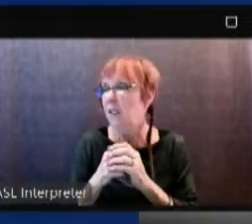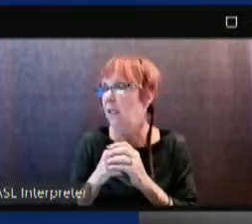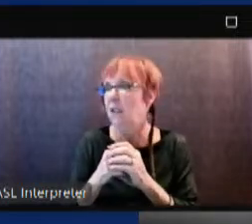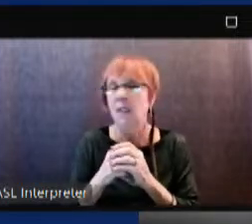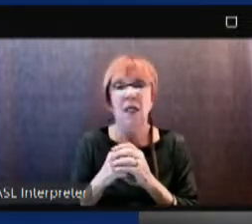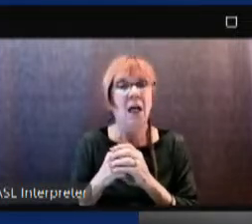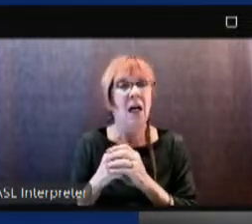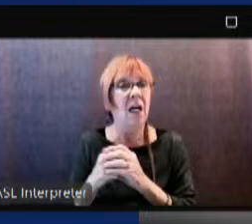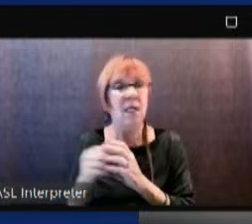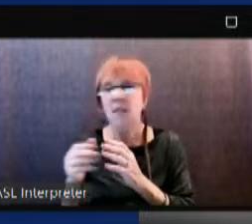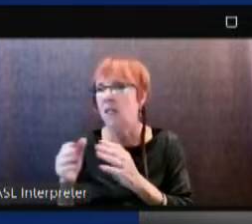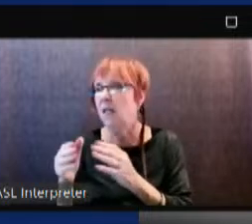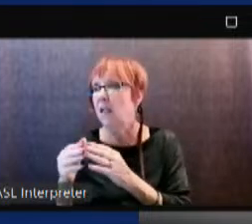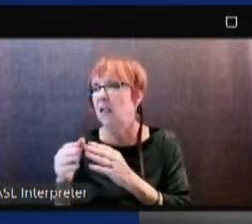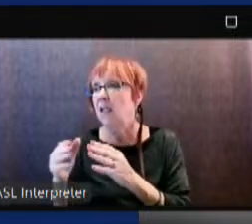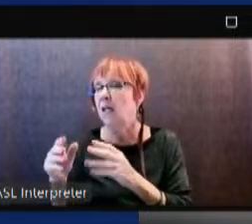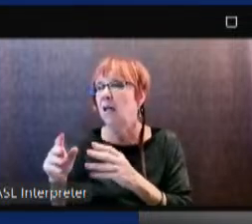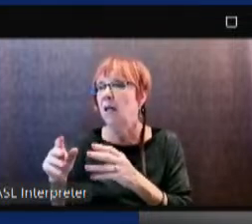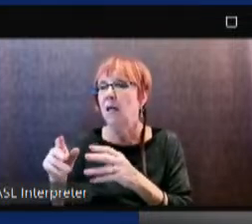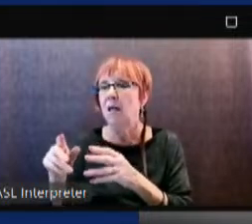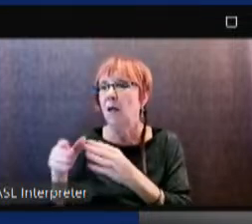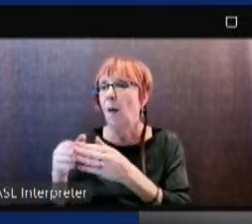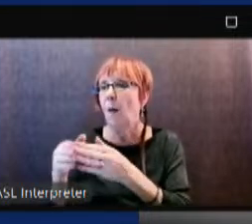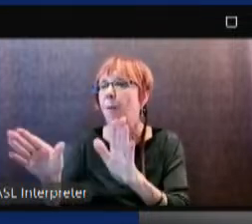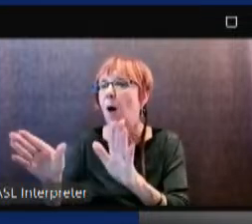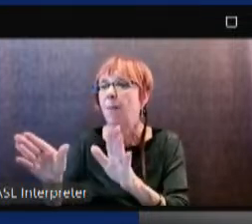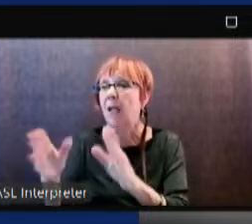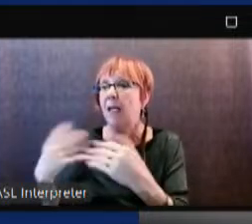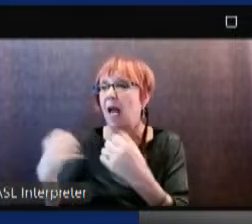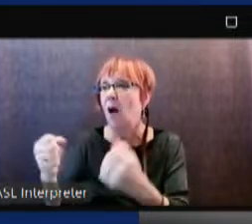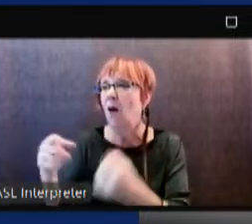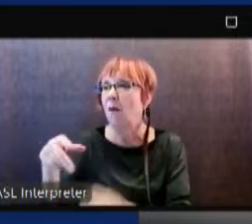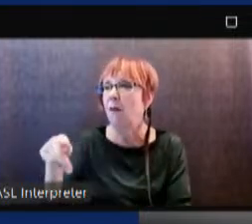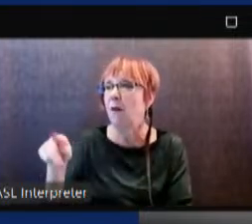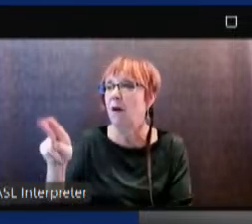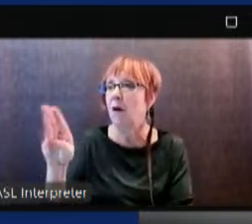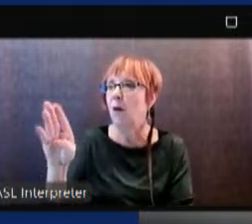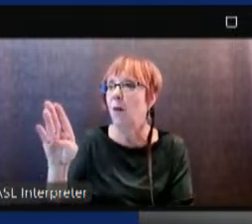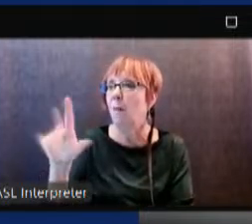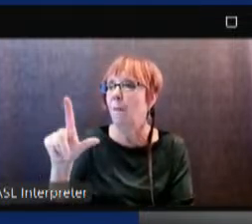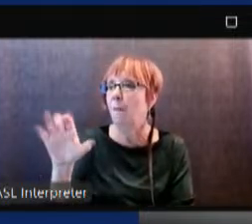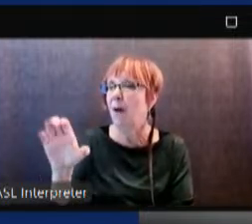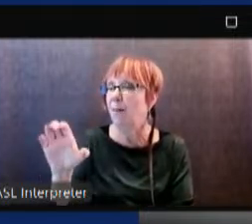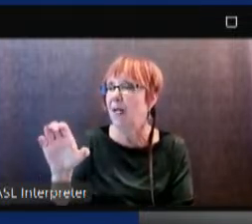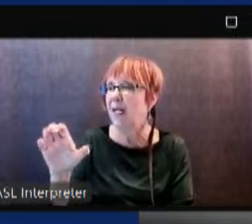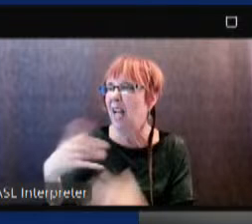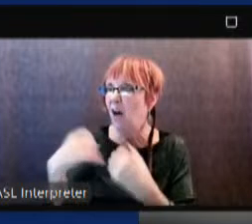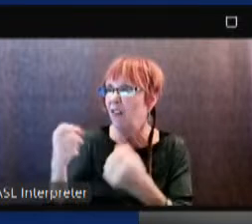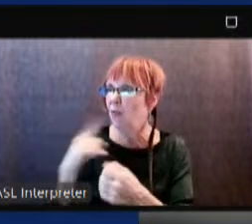health start off with the need for the HAZ requirement.